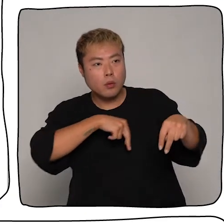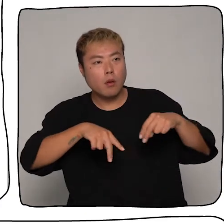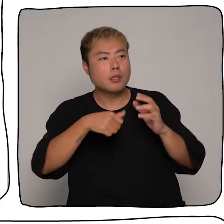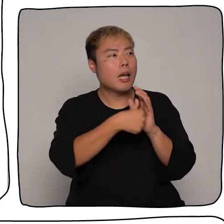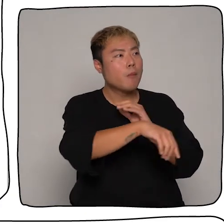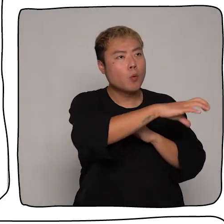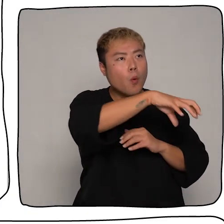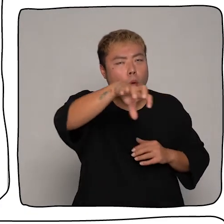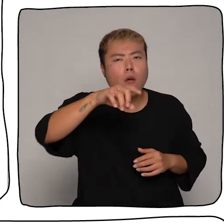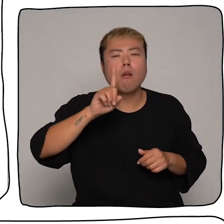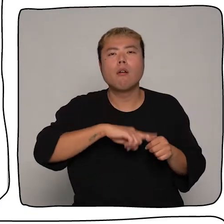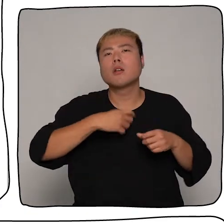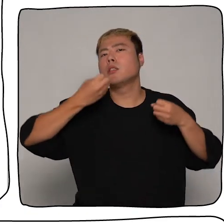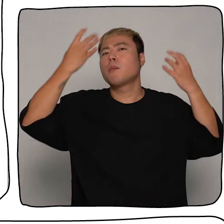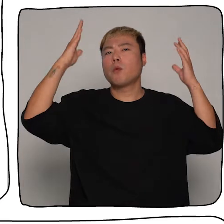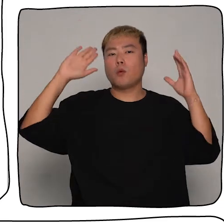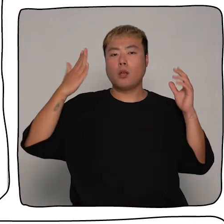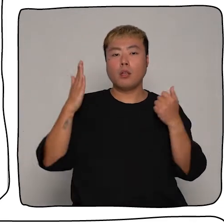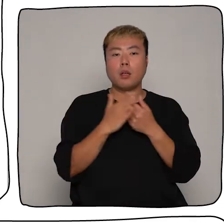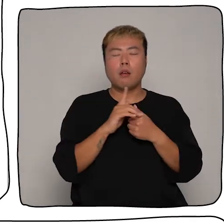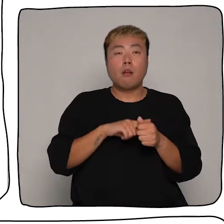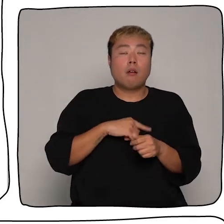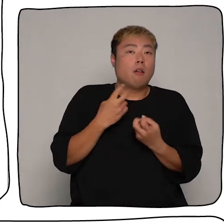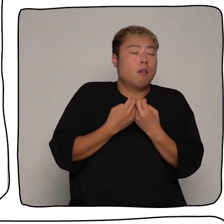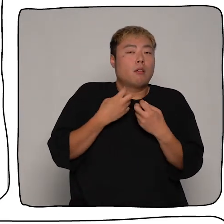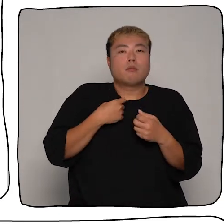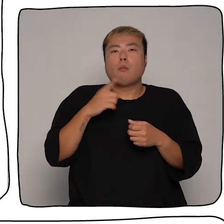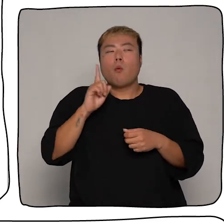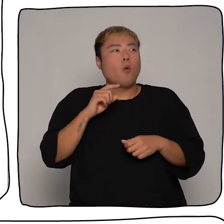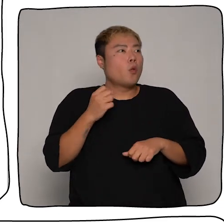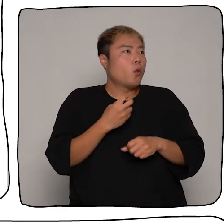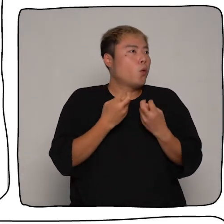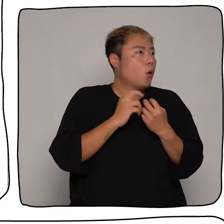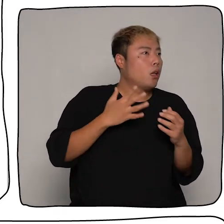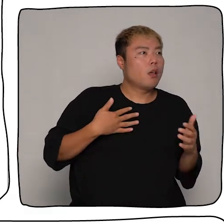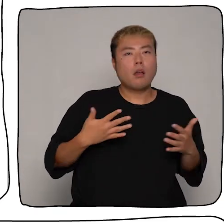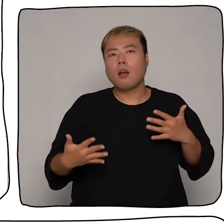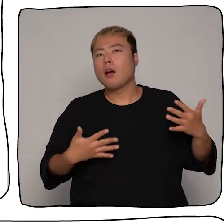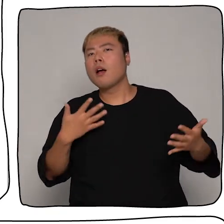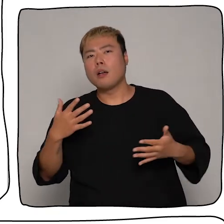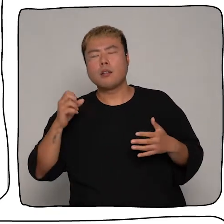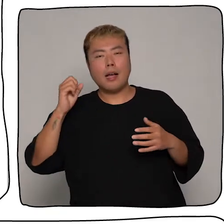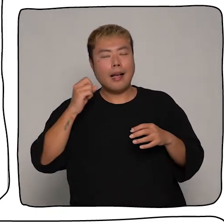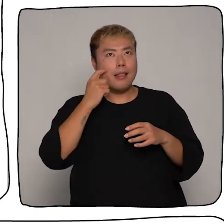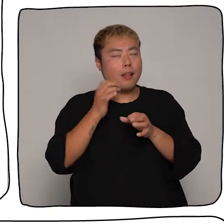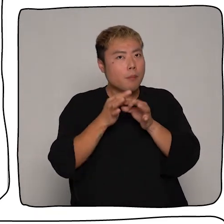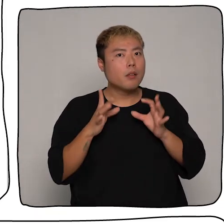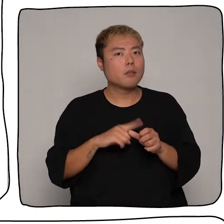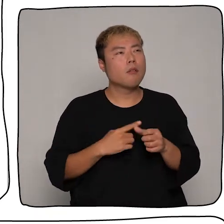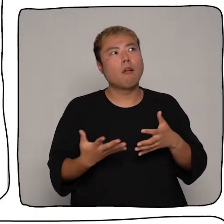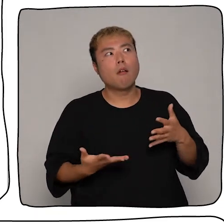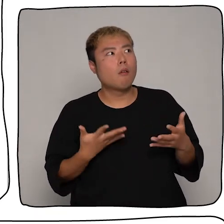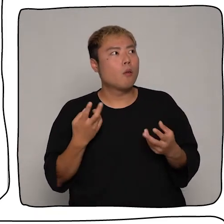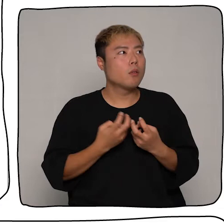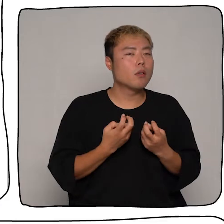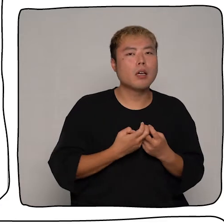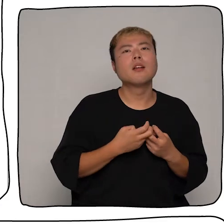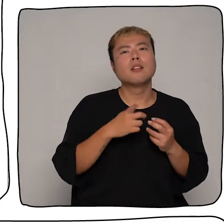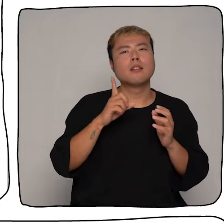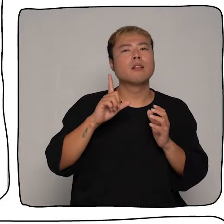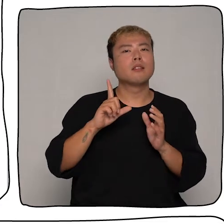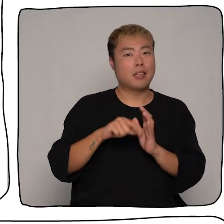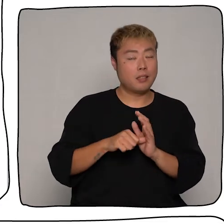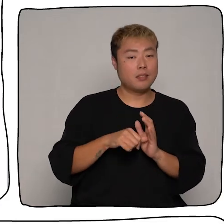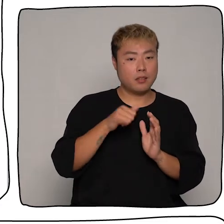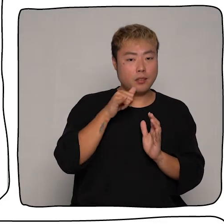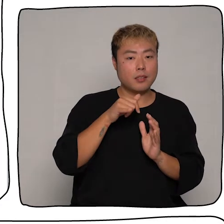the positions of things. And I sometimes wonder how I am supposed to do it.